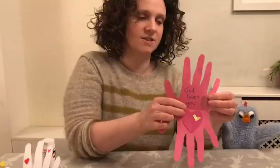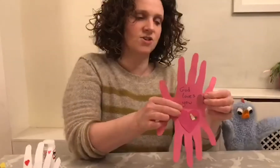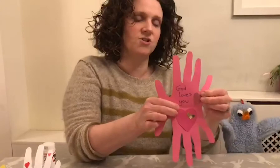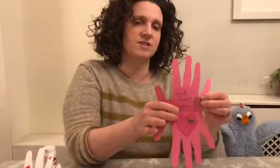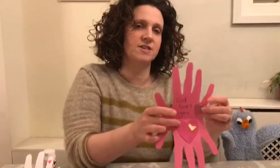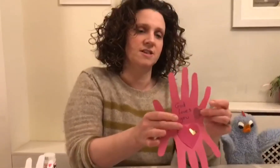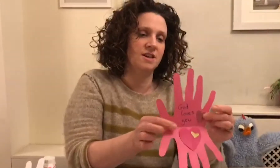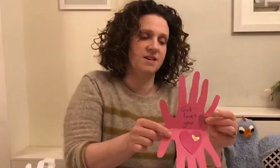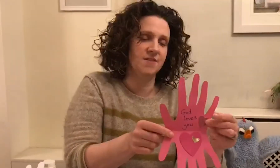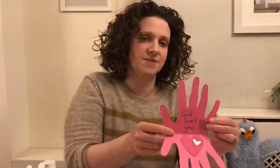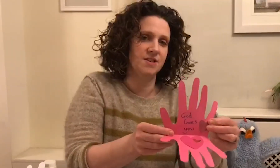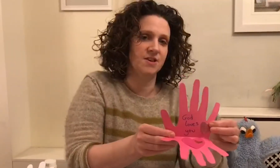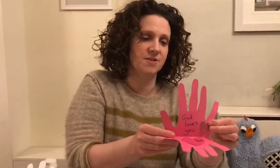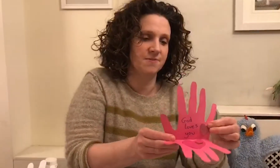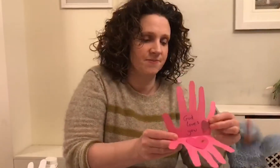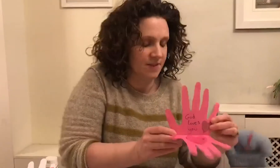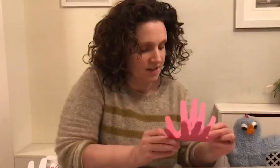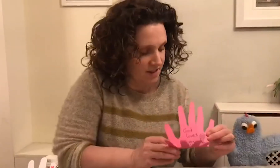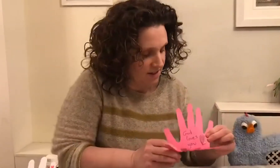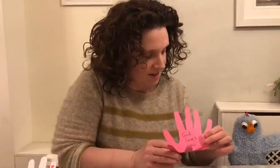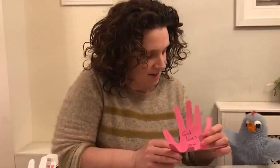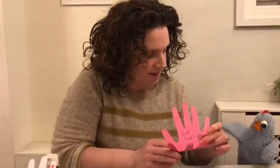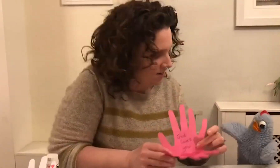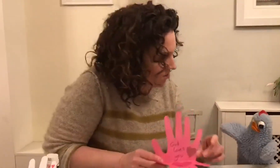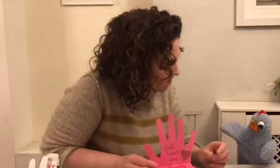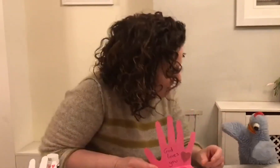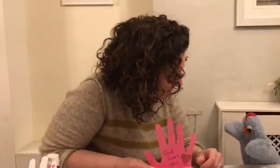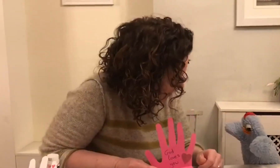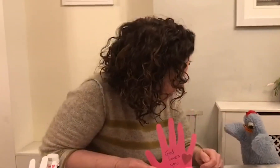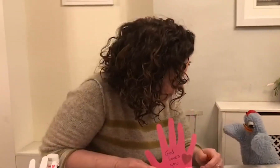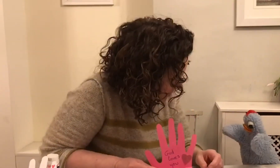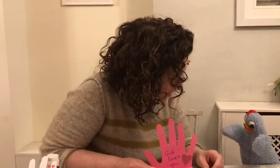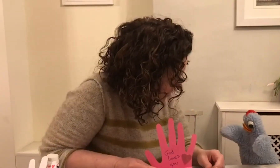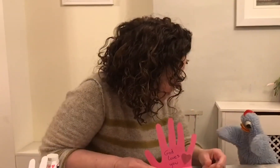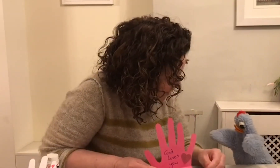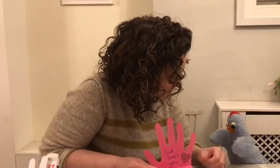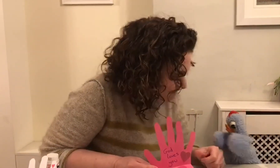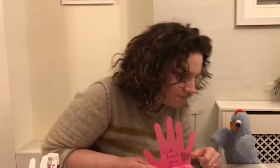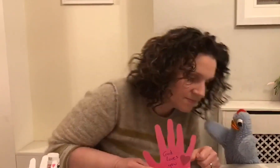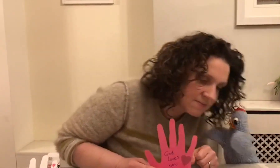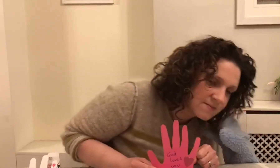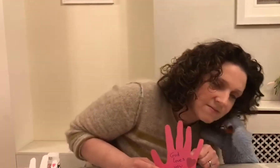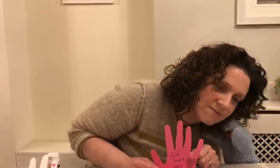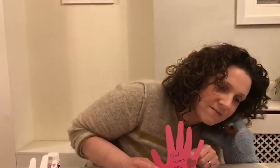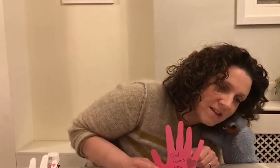this says God loves you. Okay, and who are you going to give that to, Bernard? Anyone?